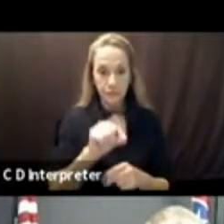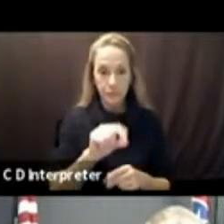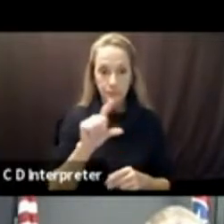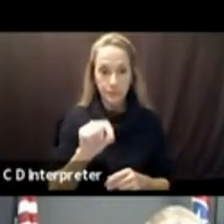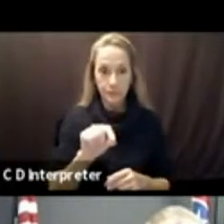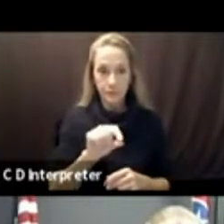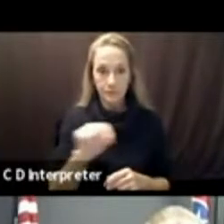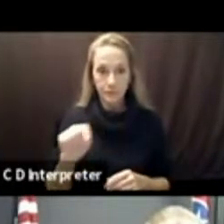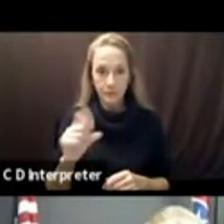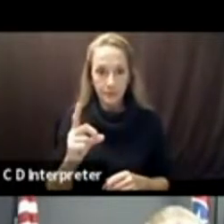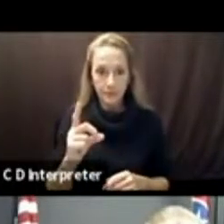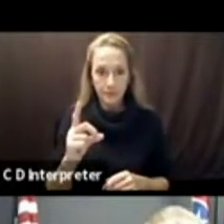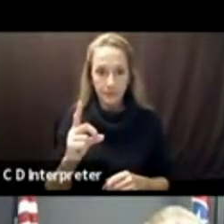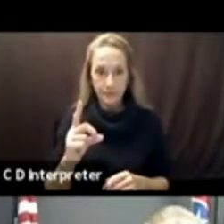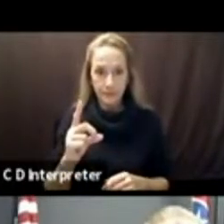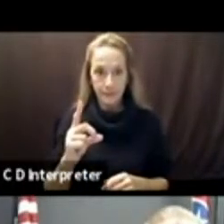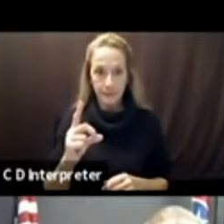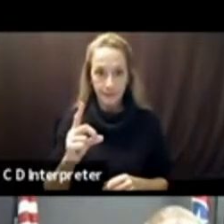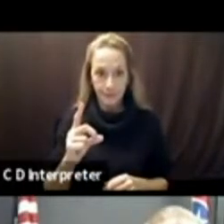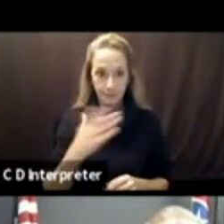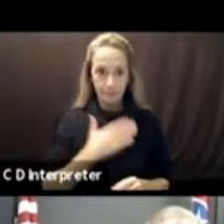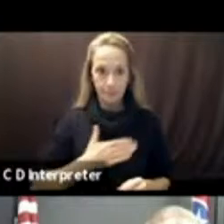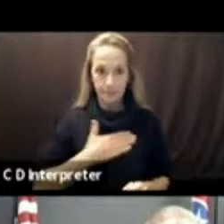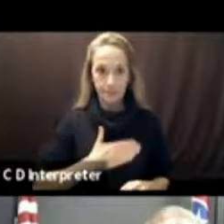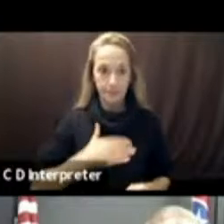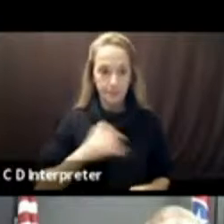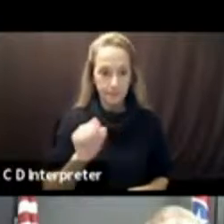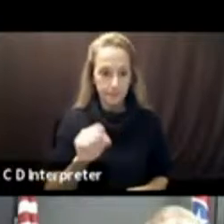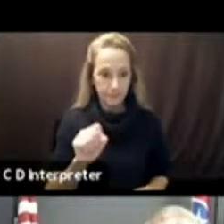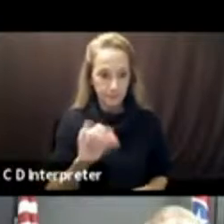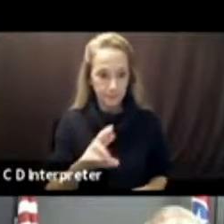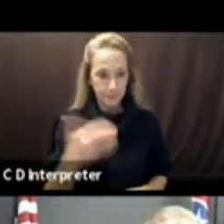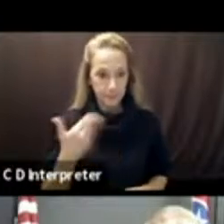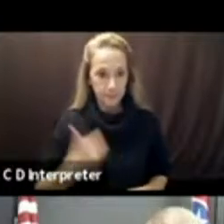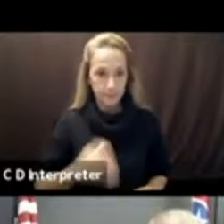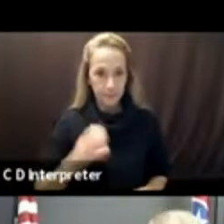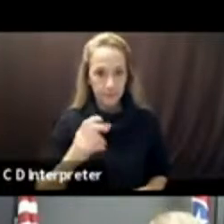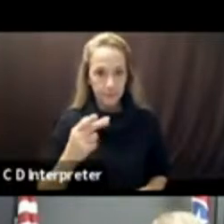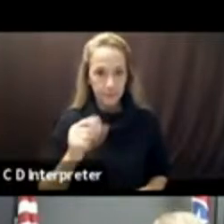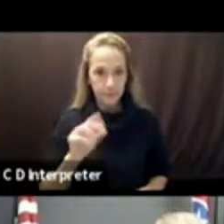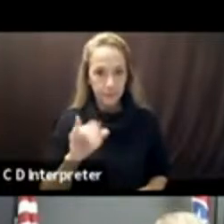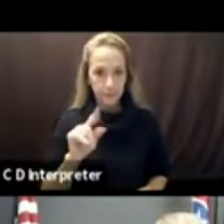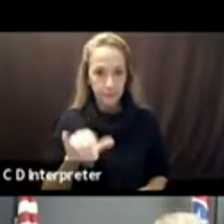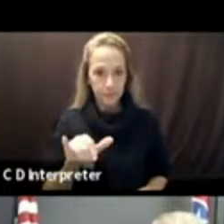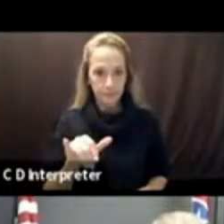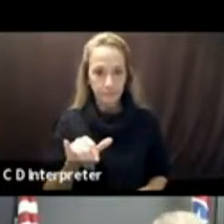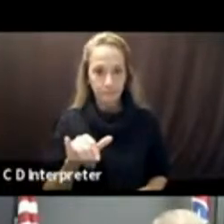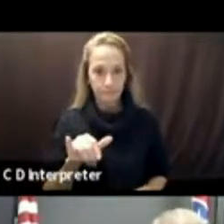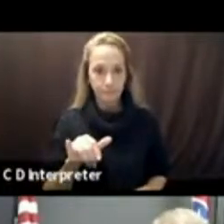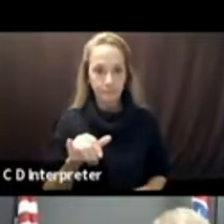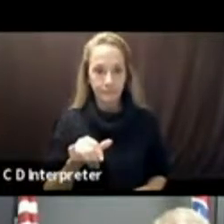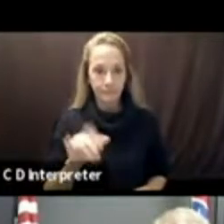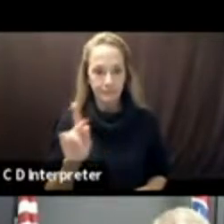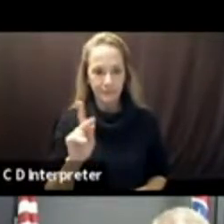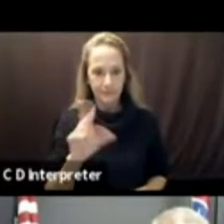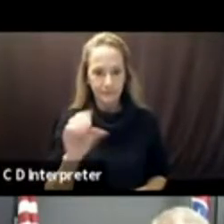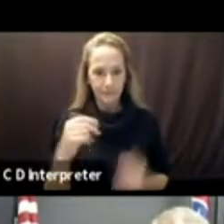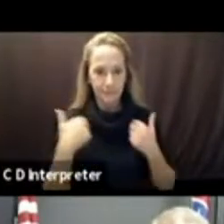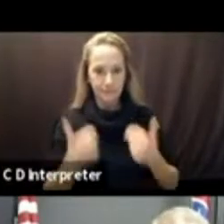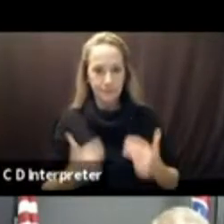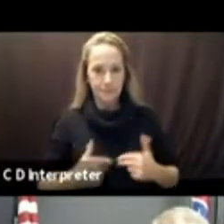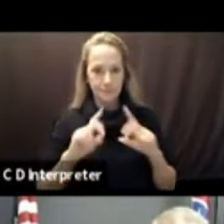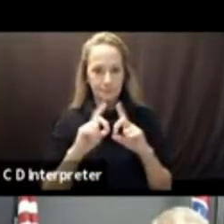2020-D, please? Yes, sir. This is Charity Menifee from Knox County Health